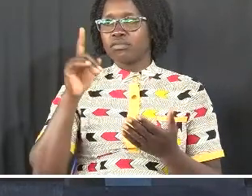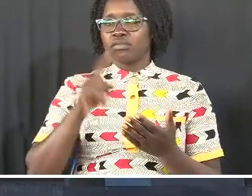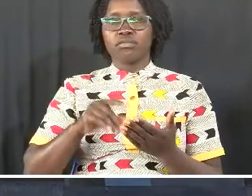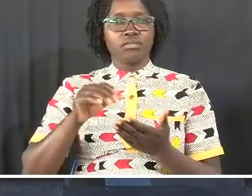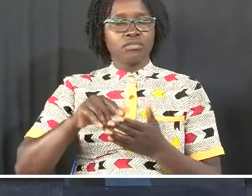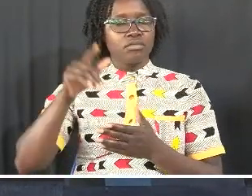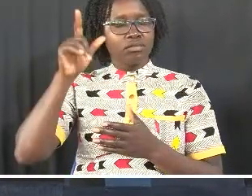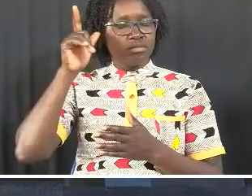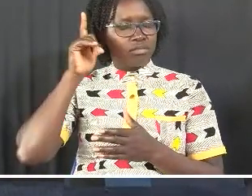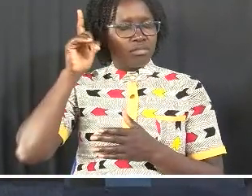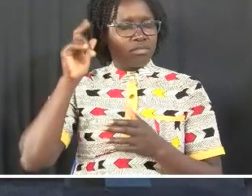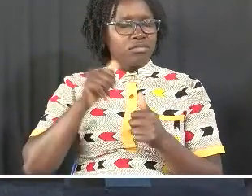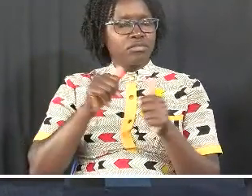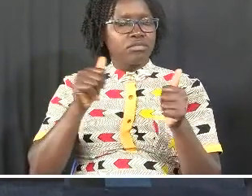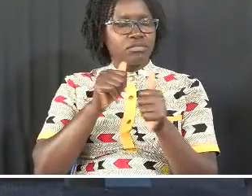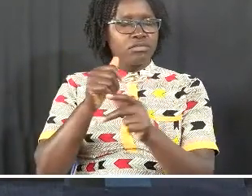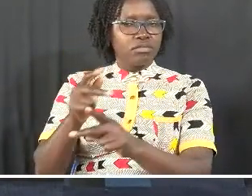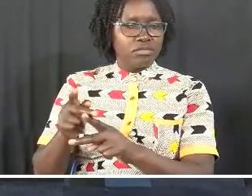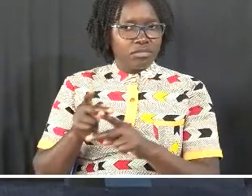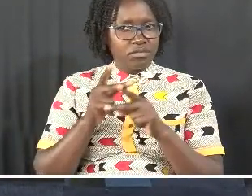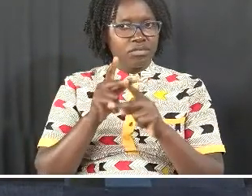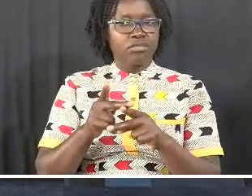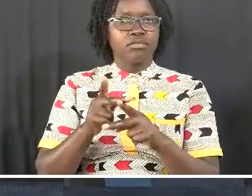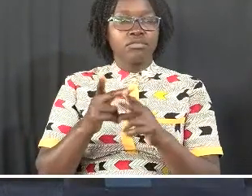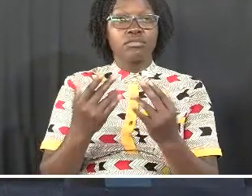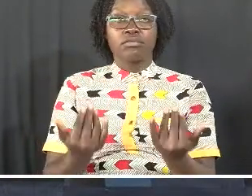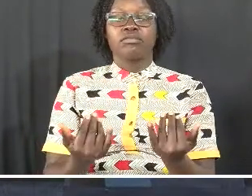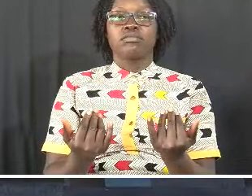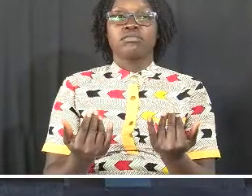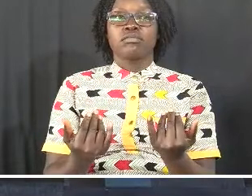to it properly and carefully. Even write it down.